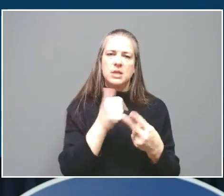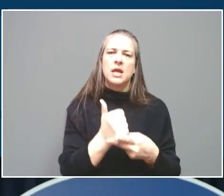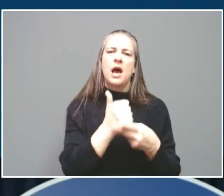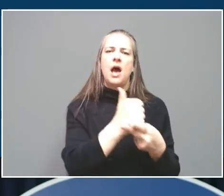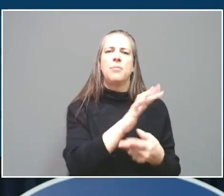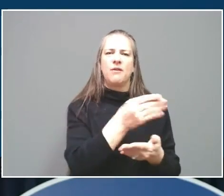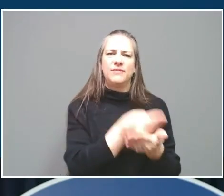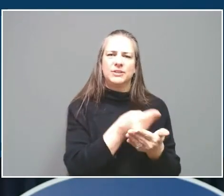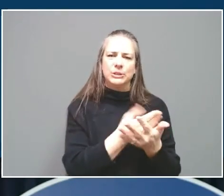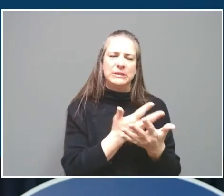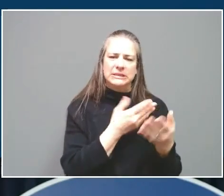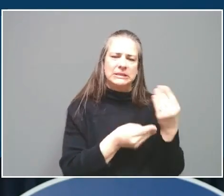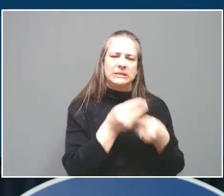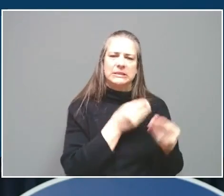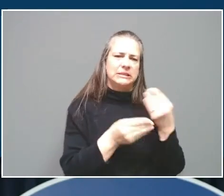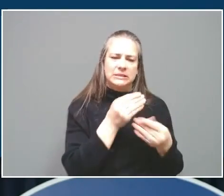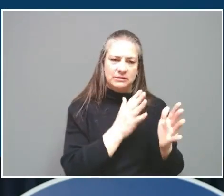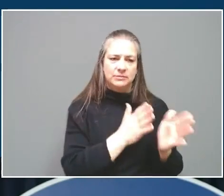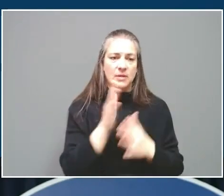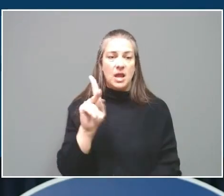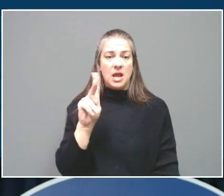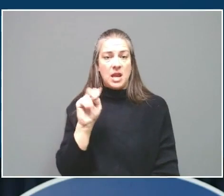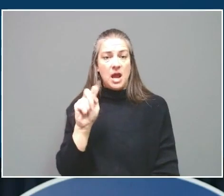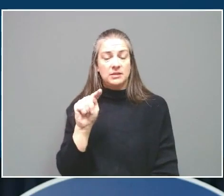Knott County has been awarded